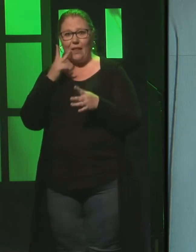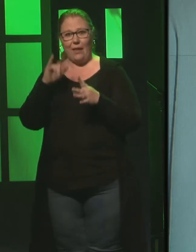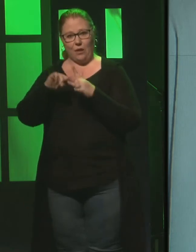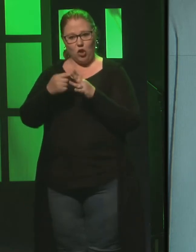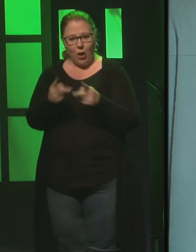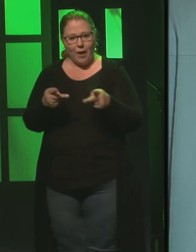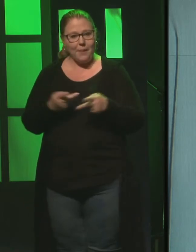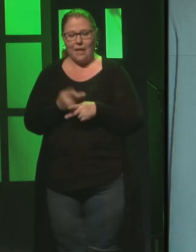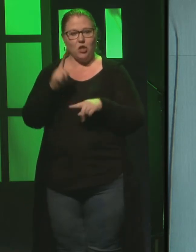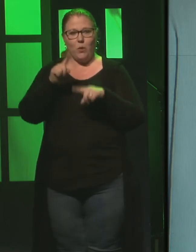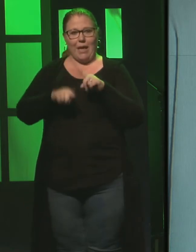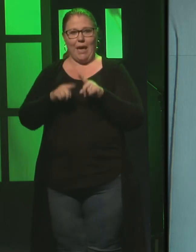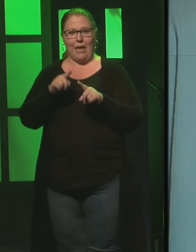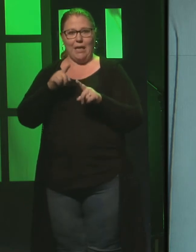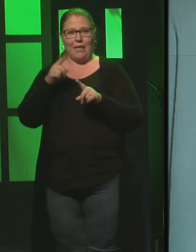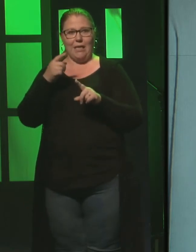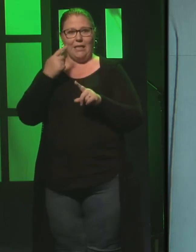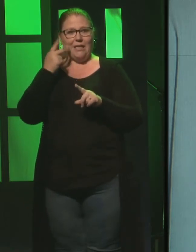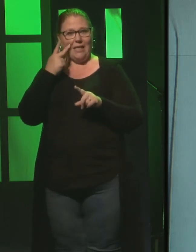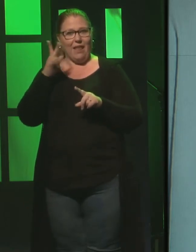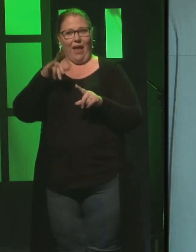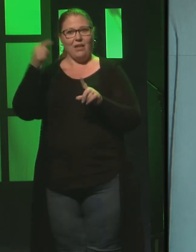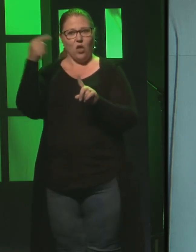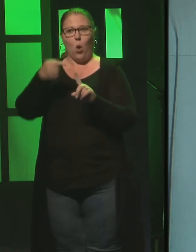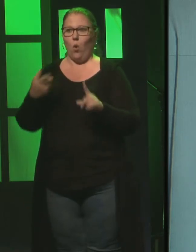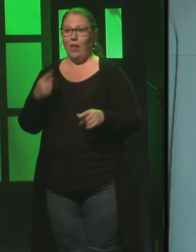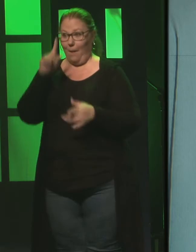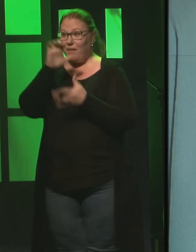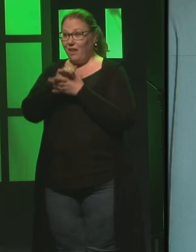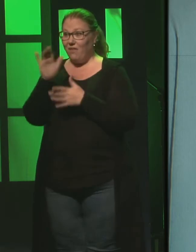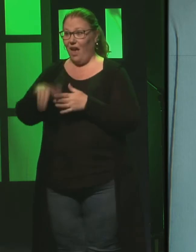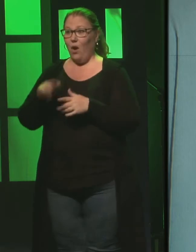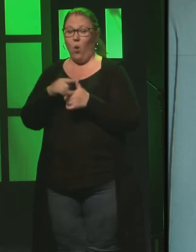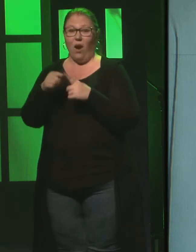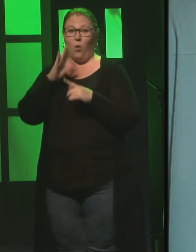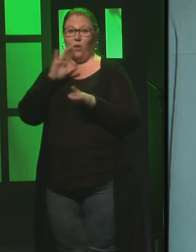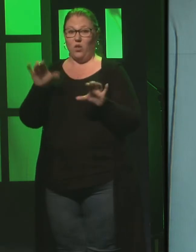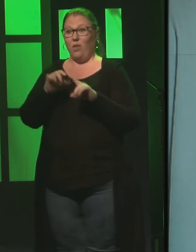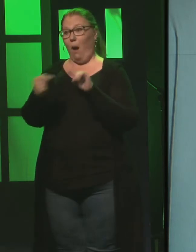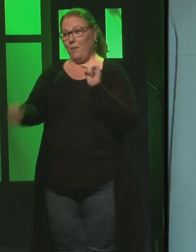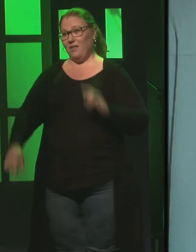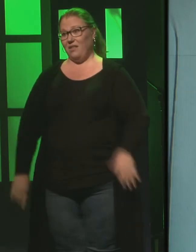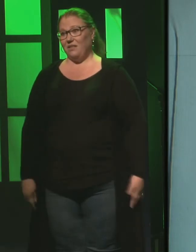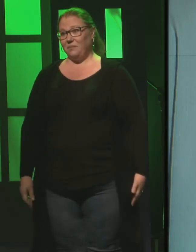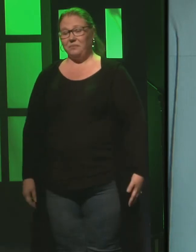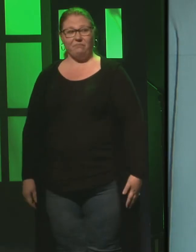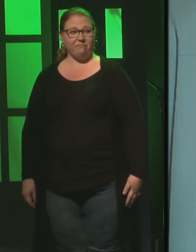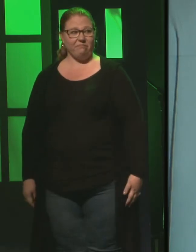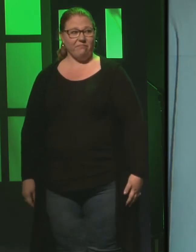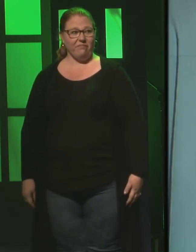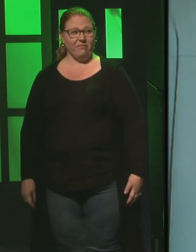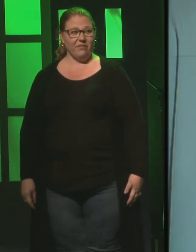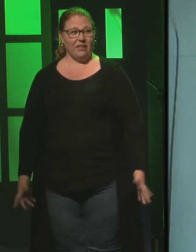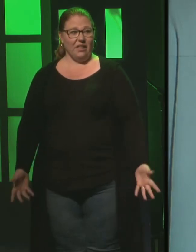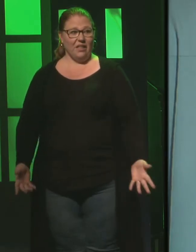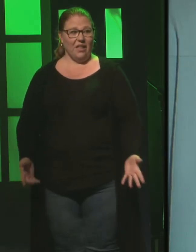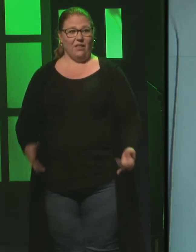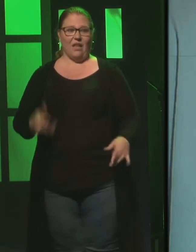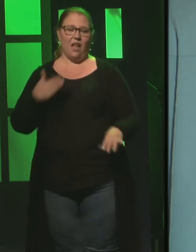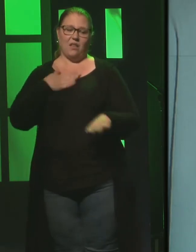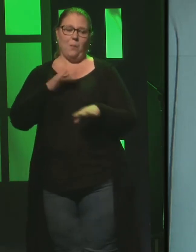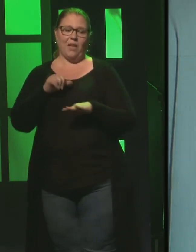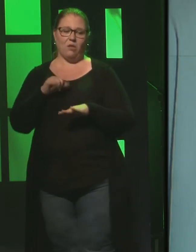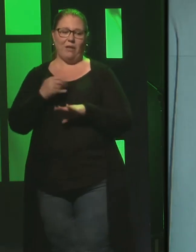starting point. You cannot see it as a destination. I really believe that, or else it'll do the exact opposite. I feel it's duty. It's my